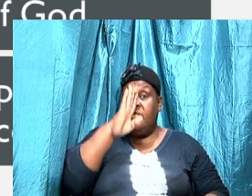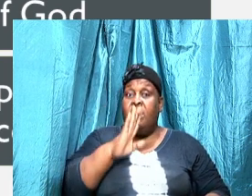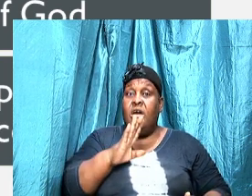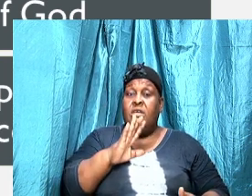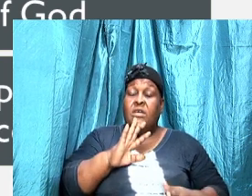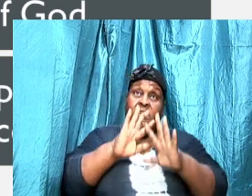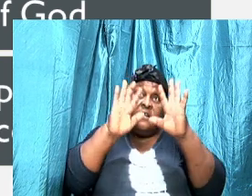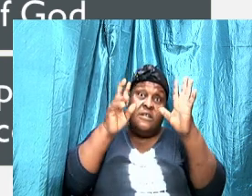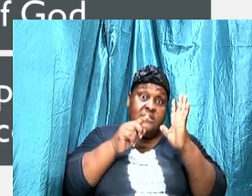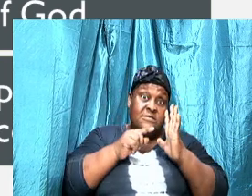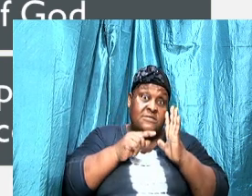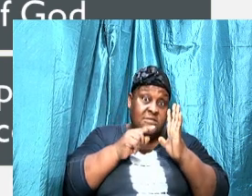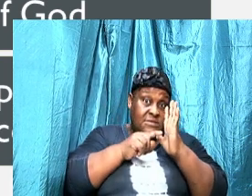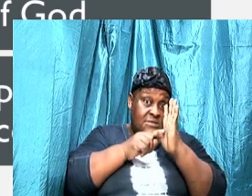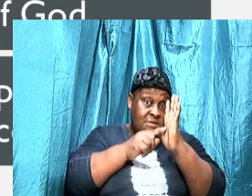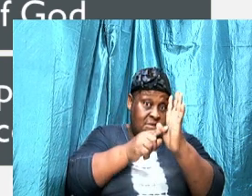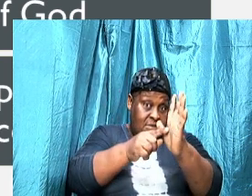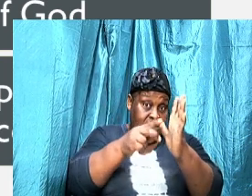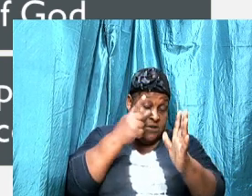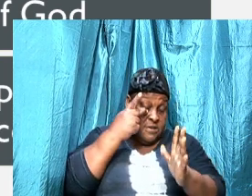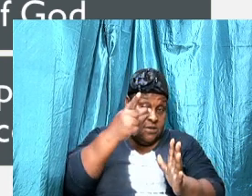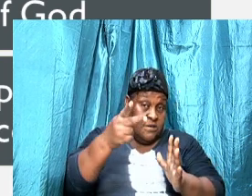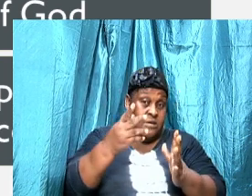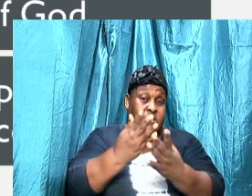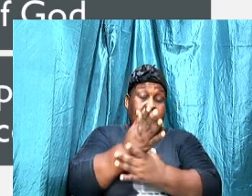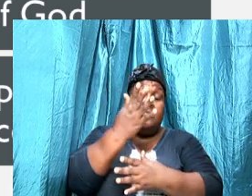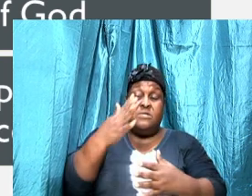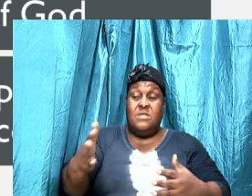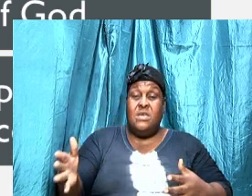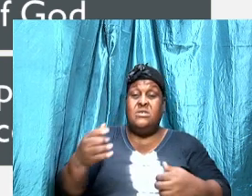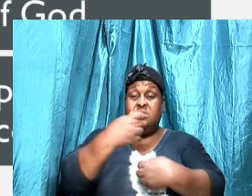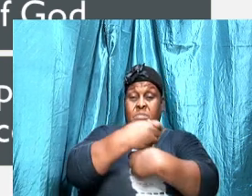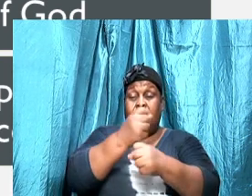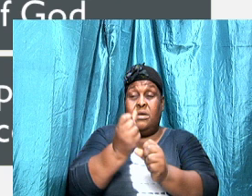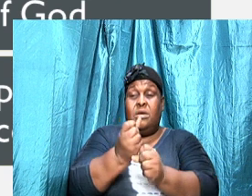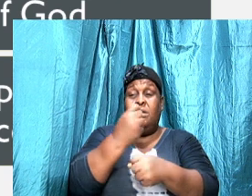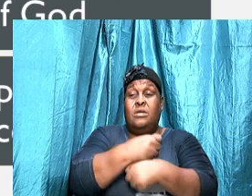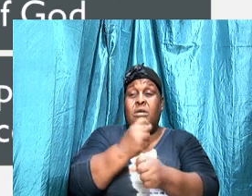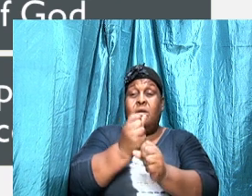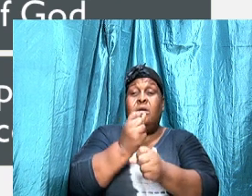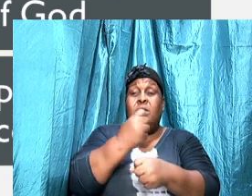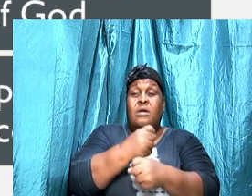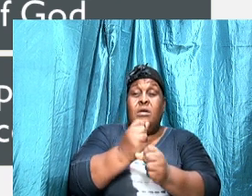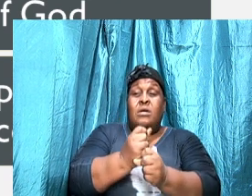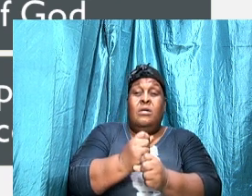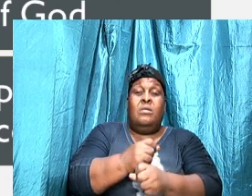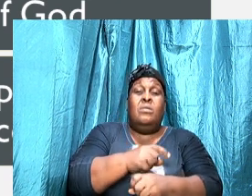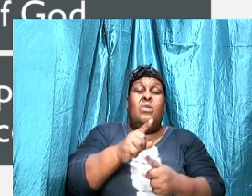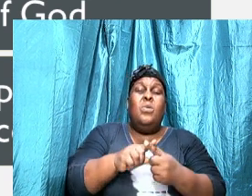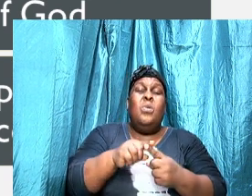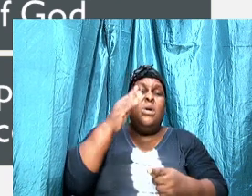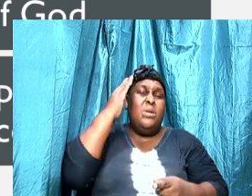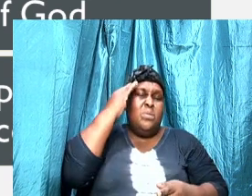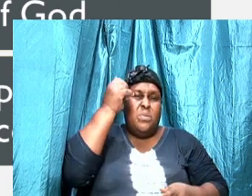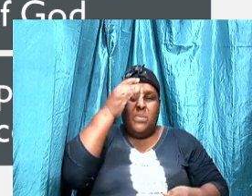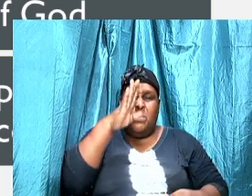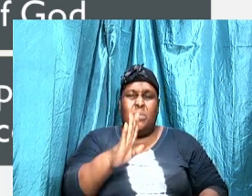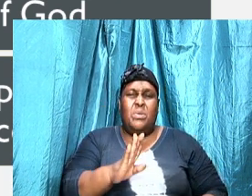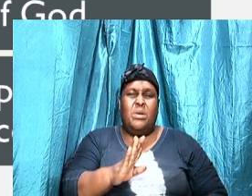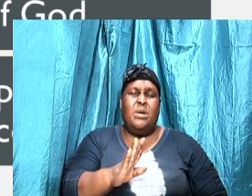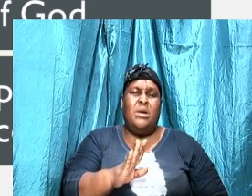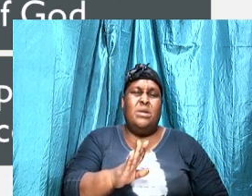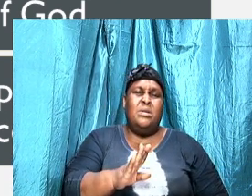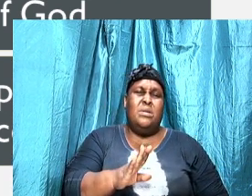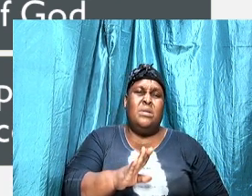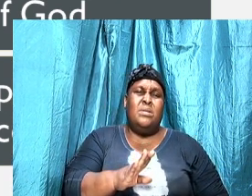seen through the things that are made. Okay? So the scripture said that when they know God,